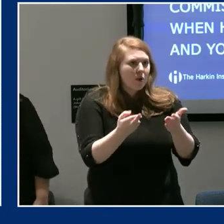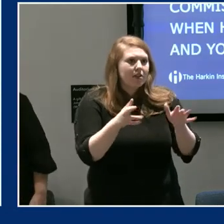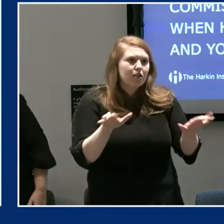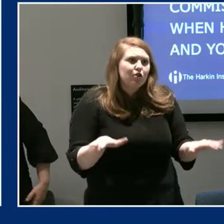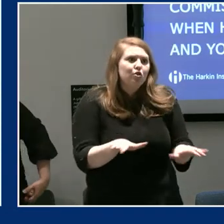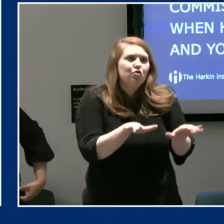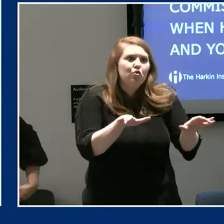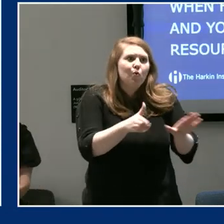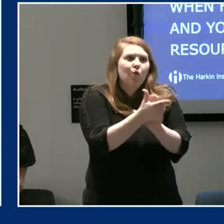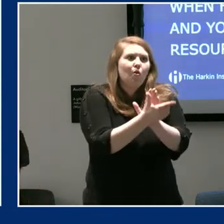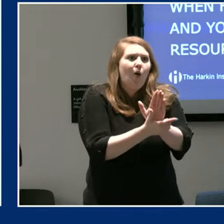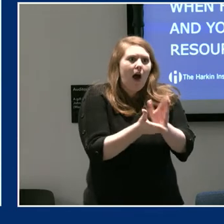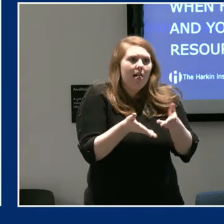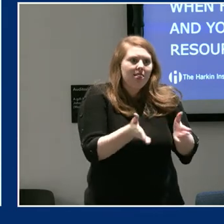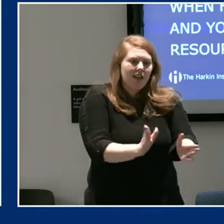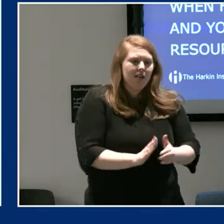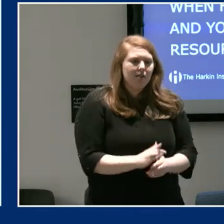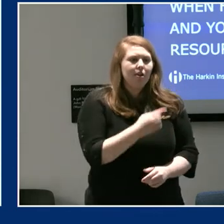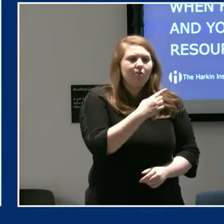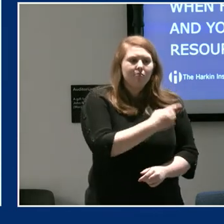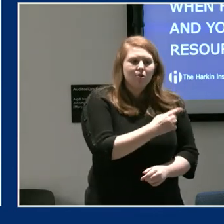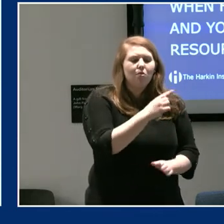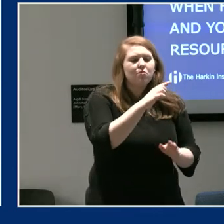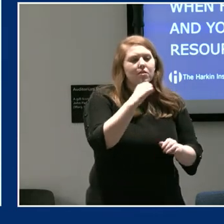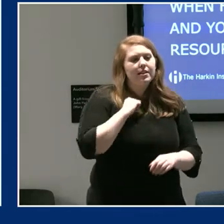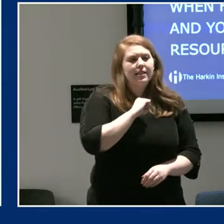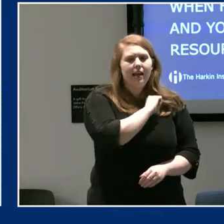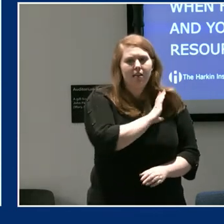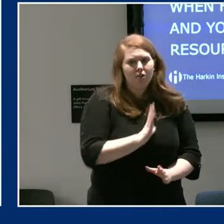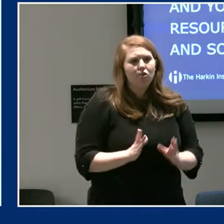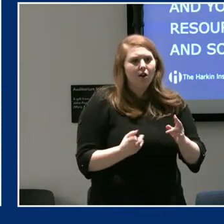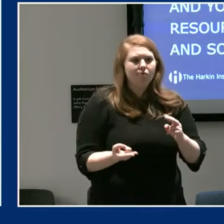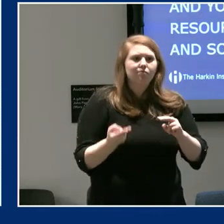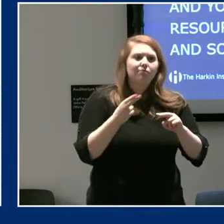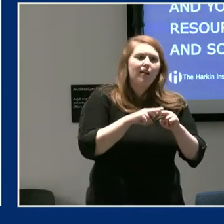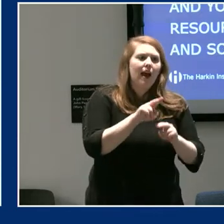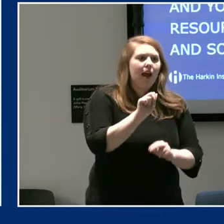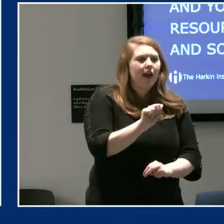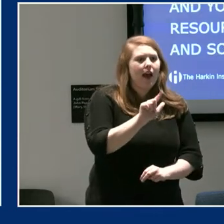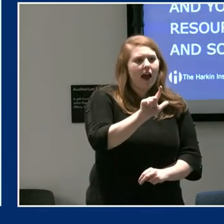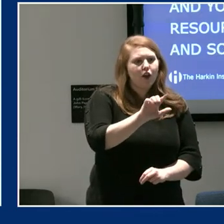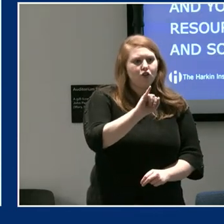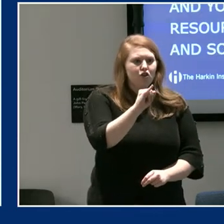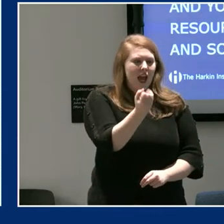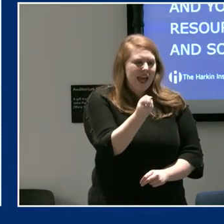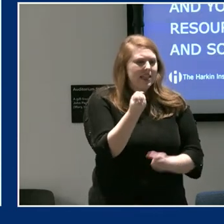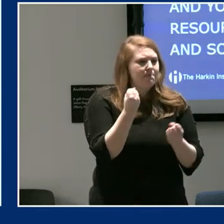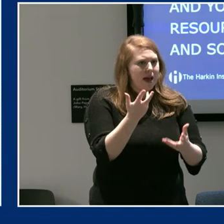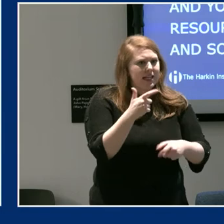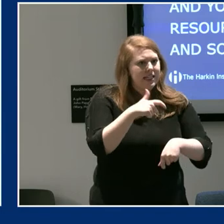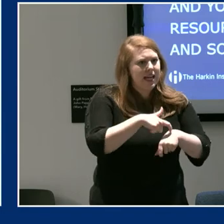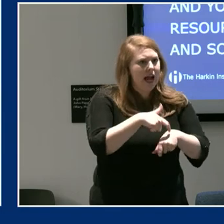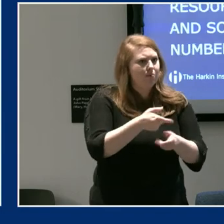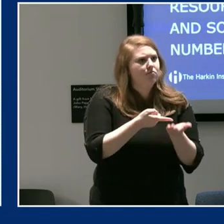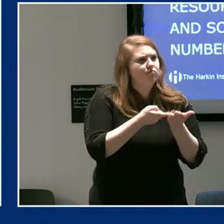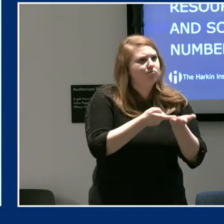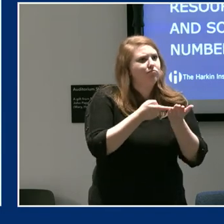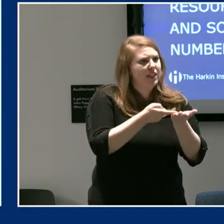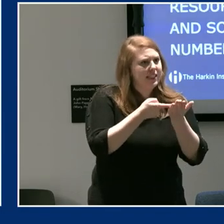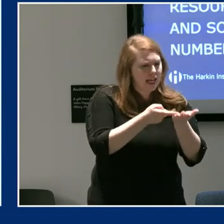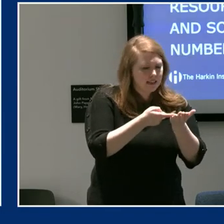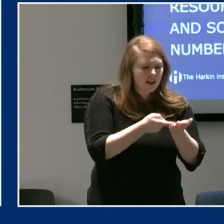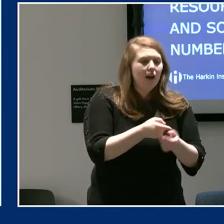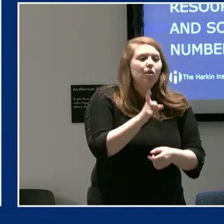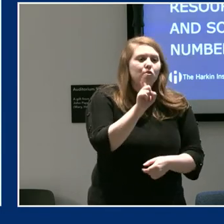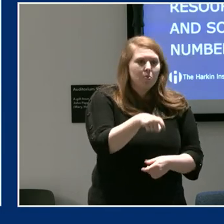them. And so he was responsible for increasing the number of ALJs. I remember a number of times discussing this with him. So you